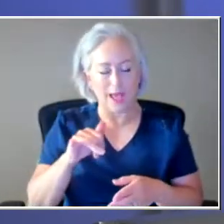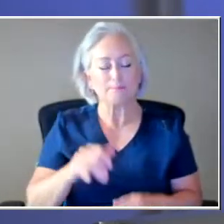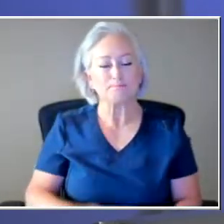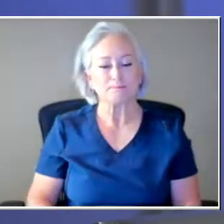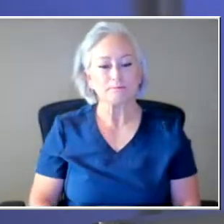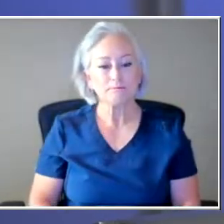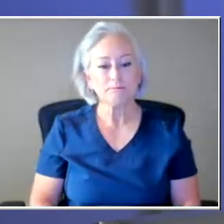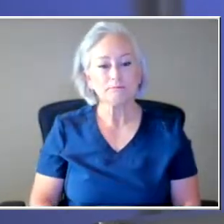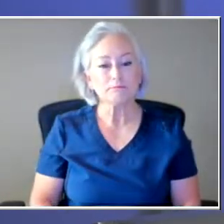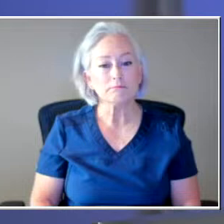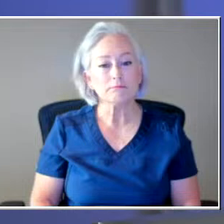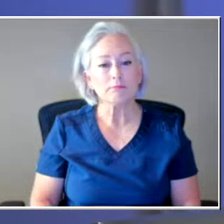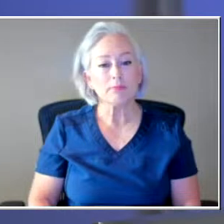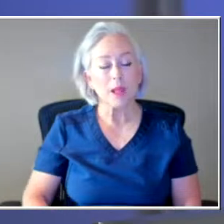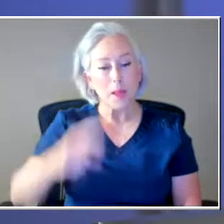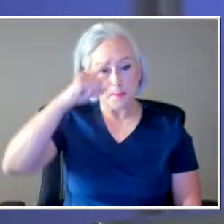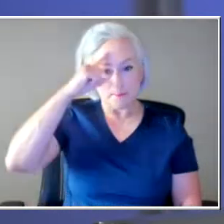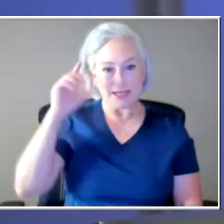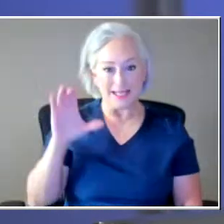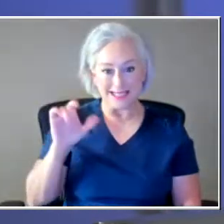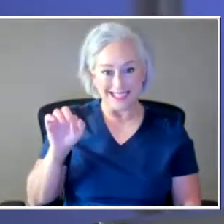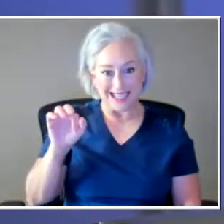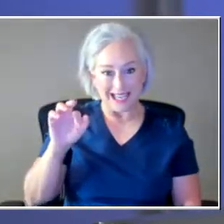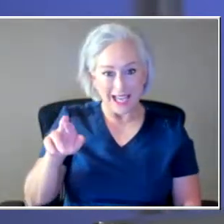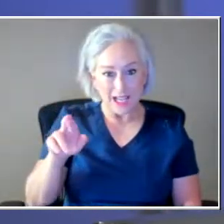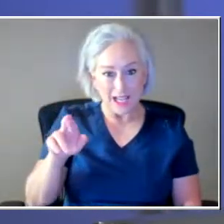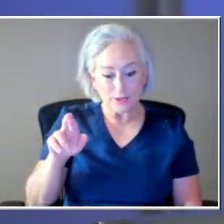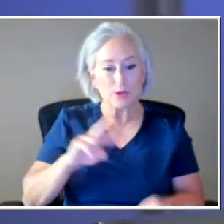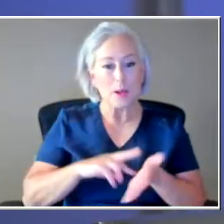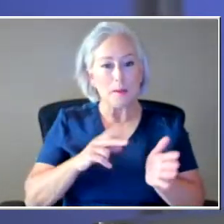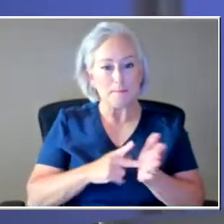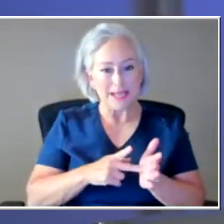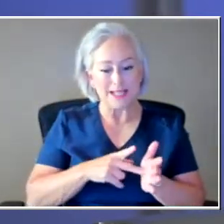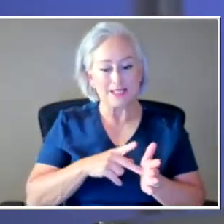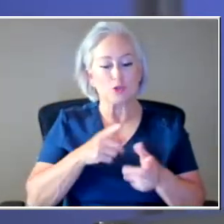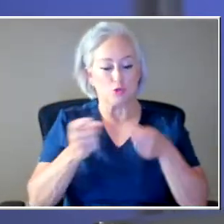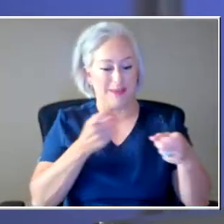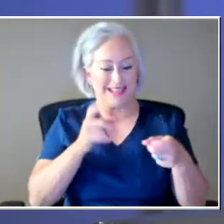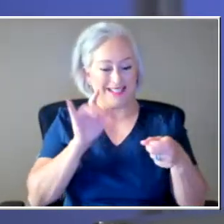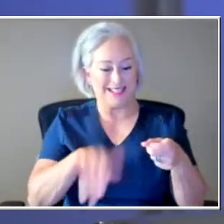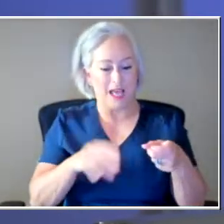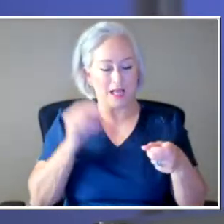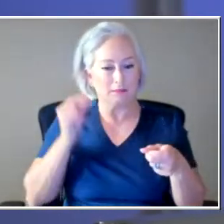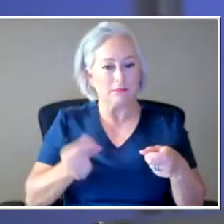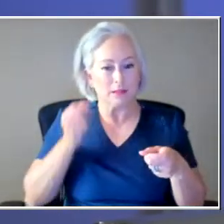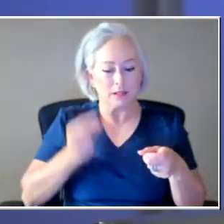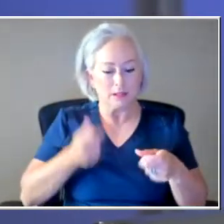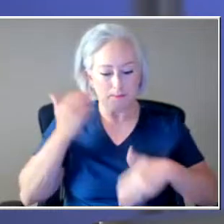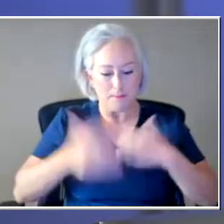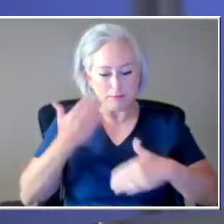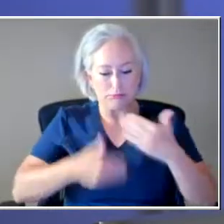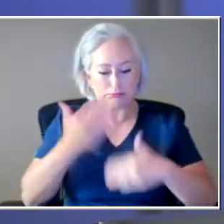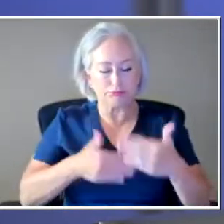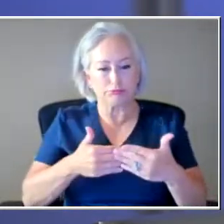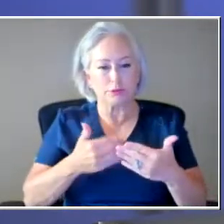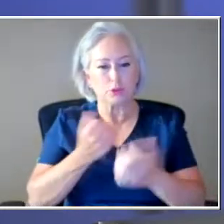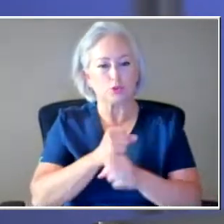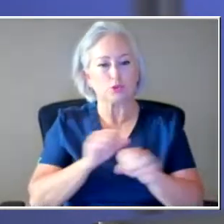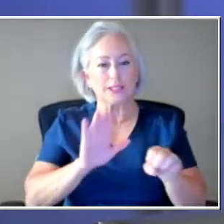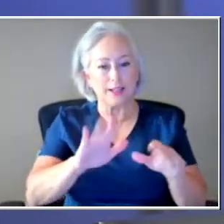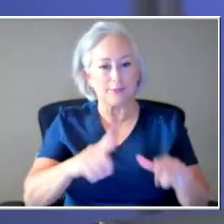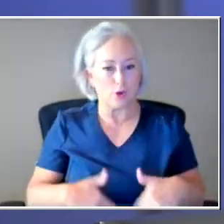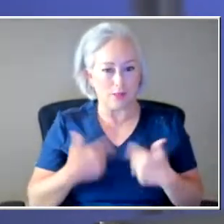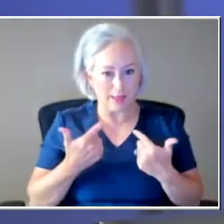cancer, the management is rapid. So people are on the move to try to save your life. So rapid